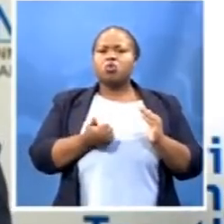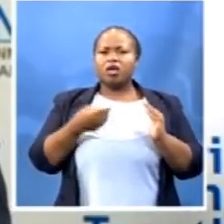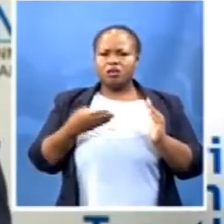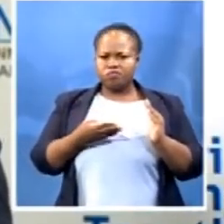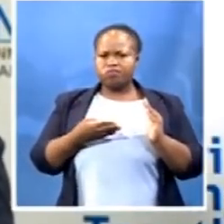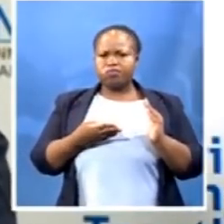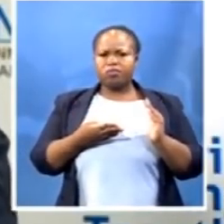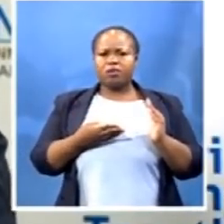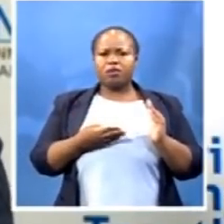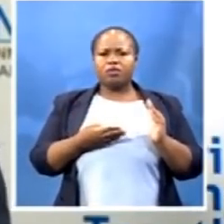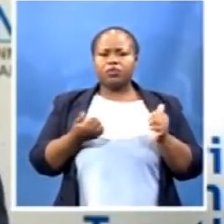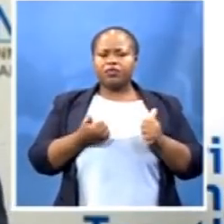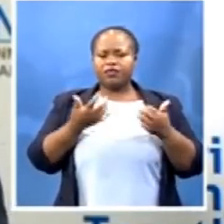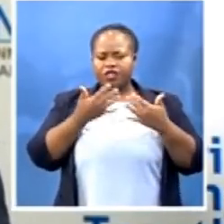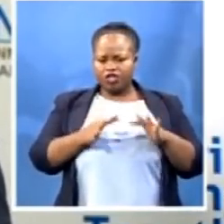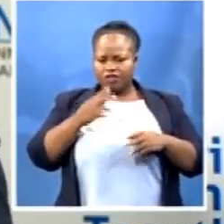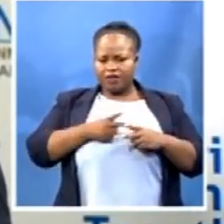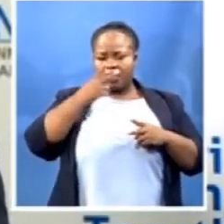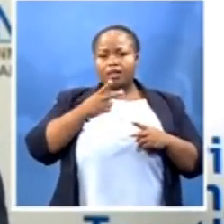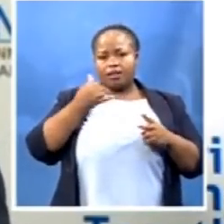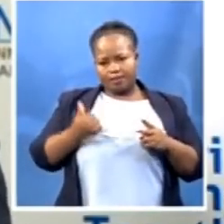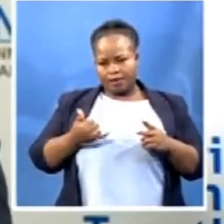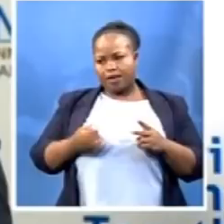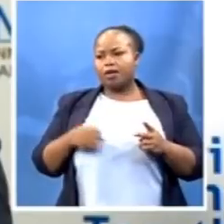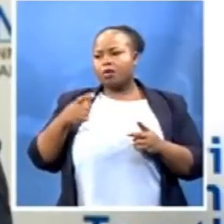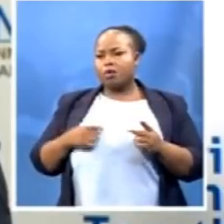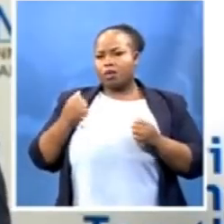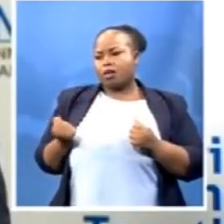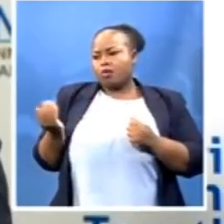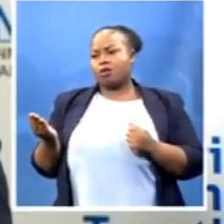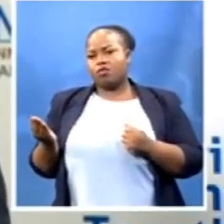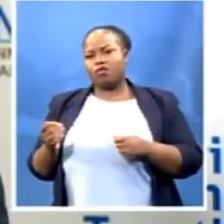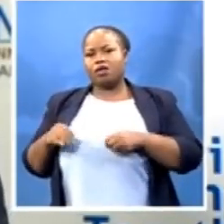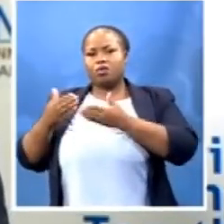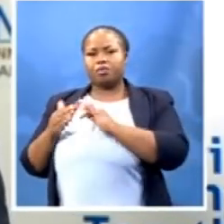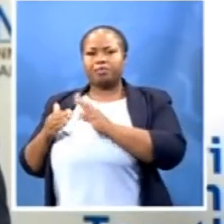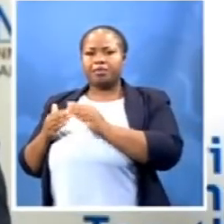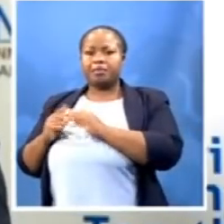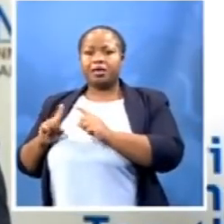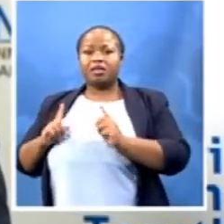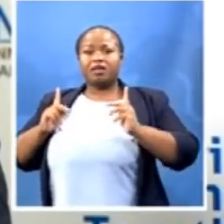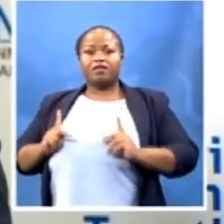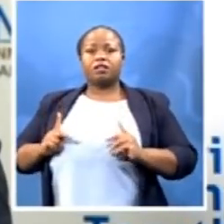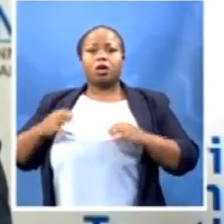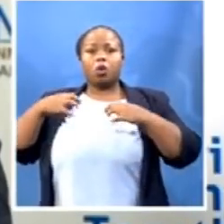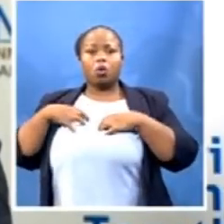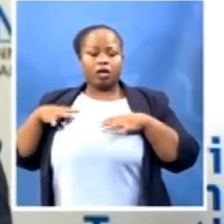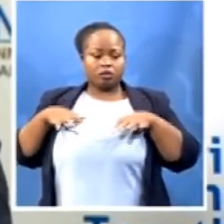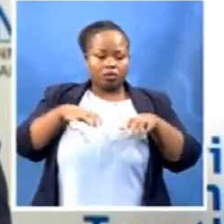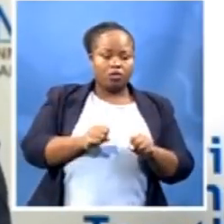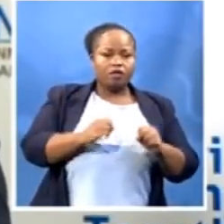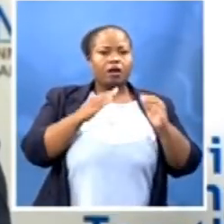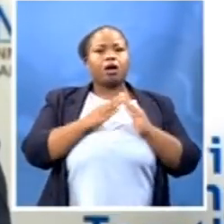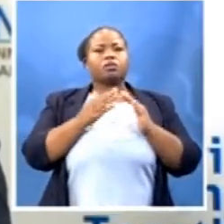administrative requirements to hand over, although they can't take physical ownership of the houses yet during the